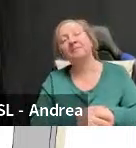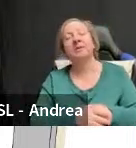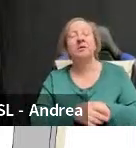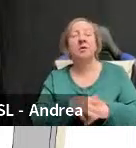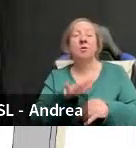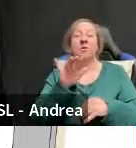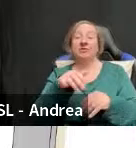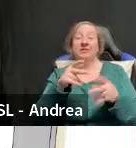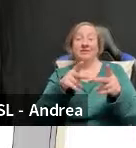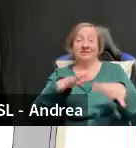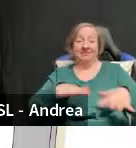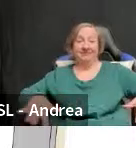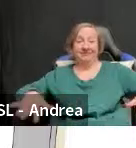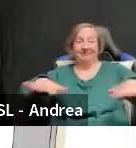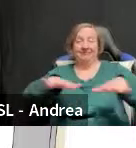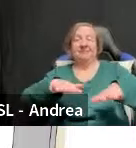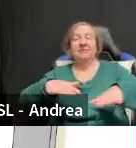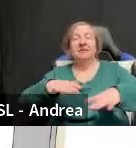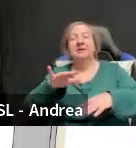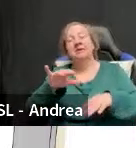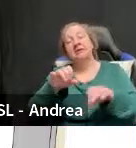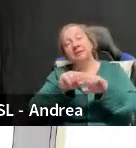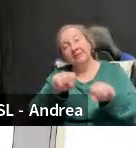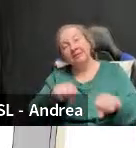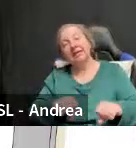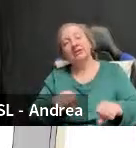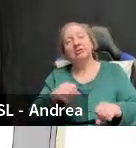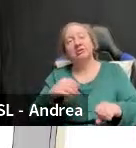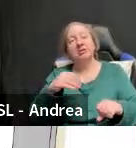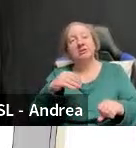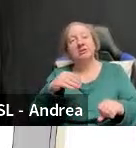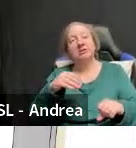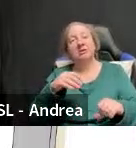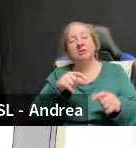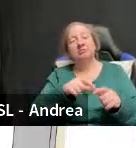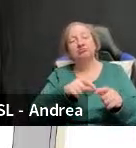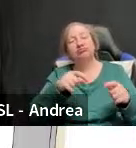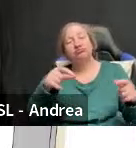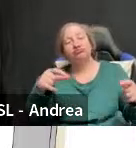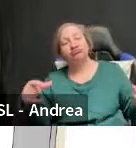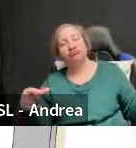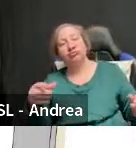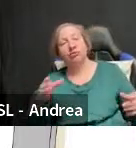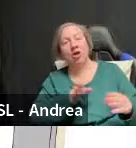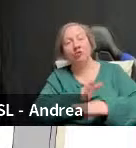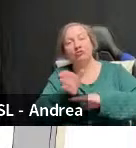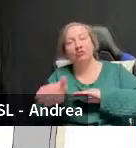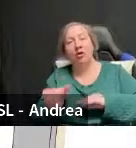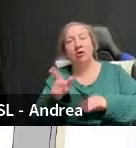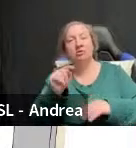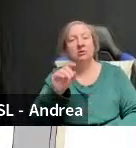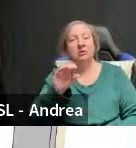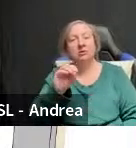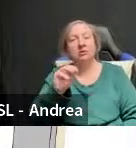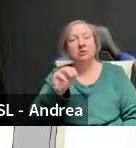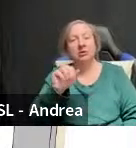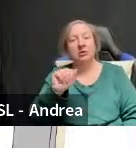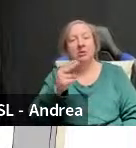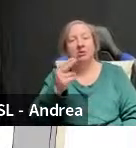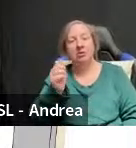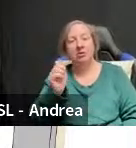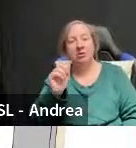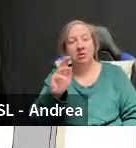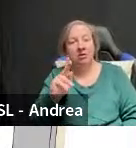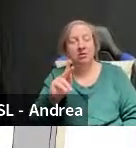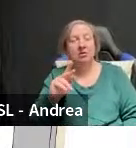location has the station spanning across Tomahawk, and that allows an entrance on the left side here, which is the